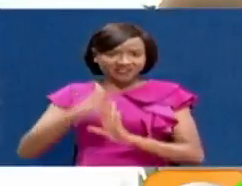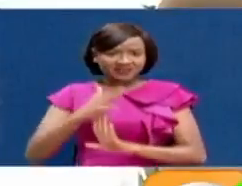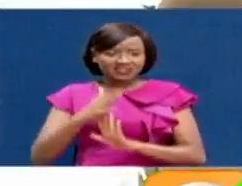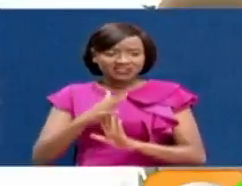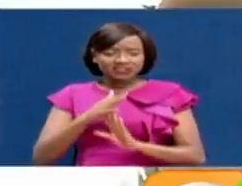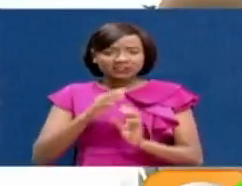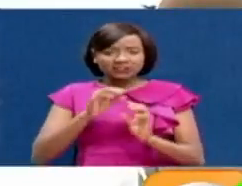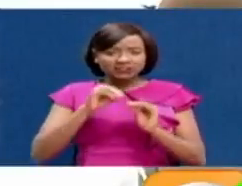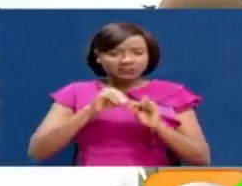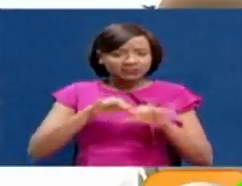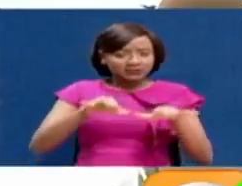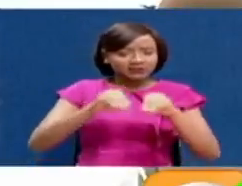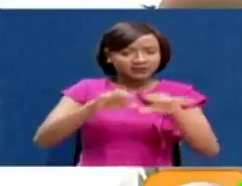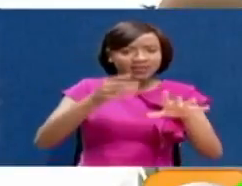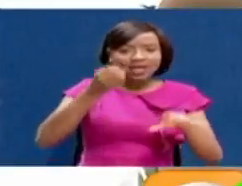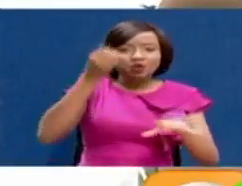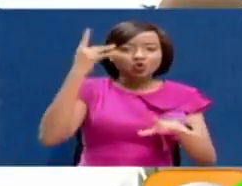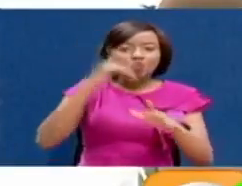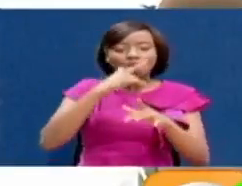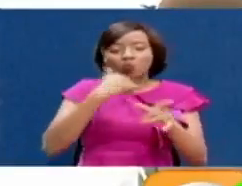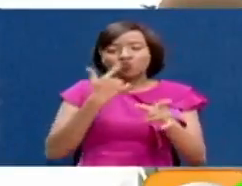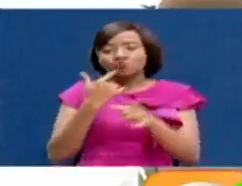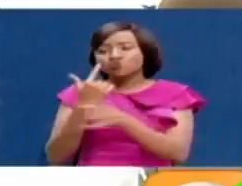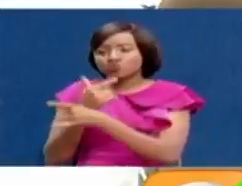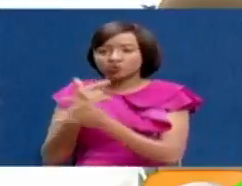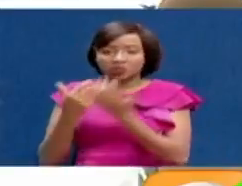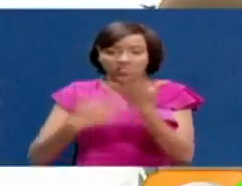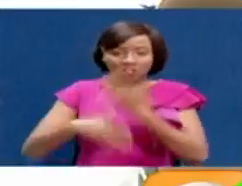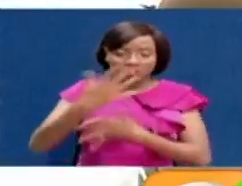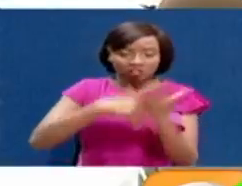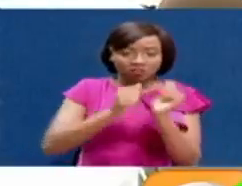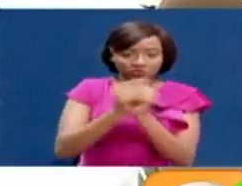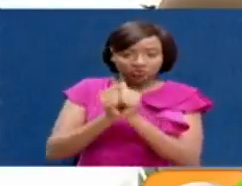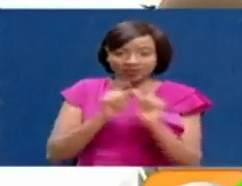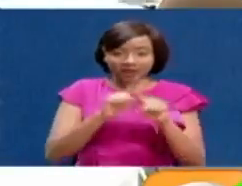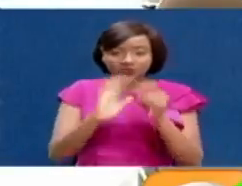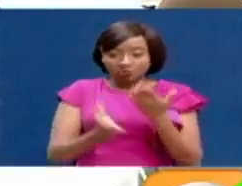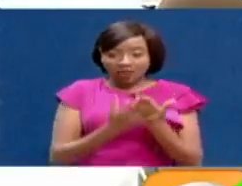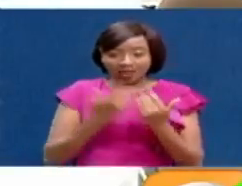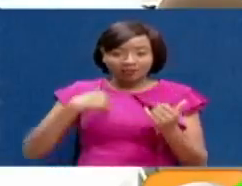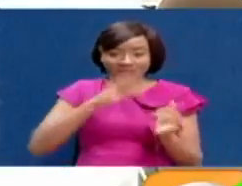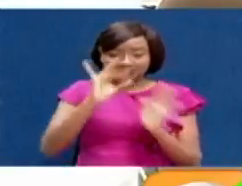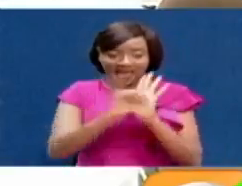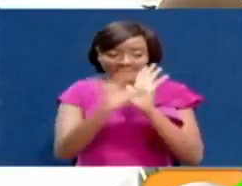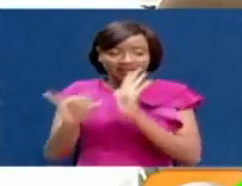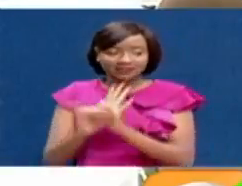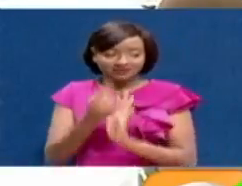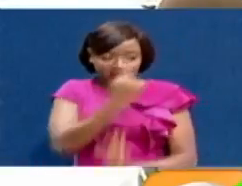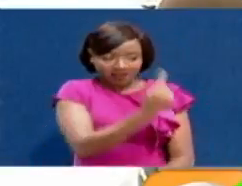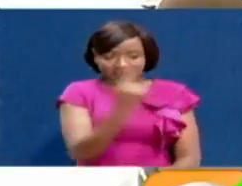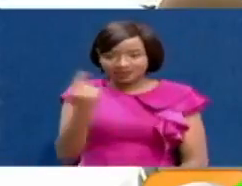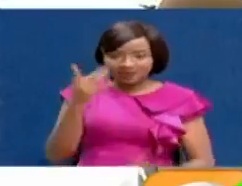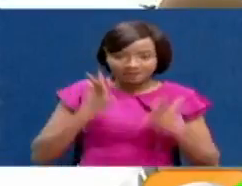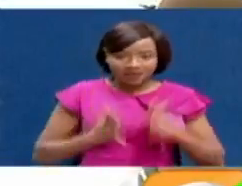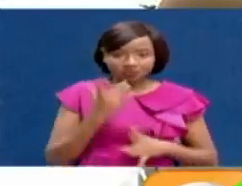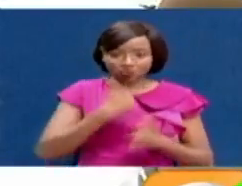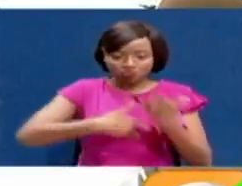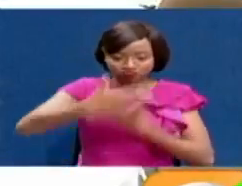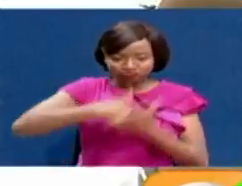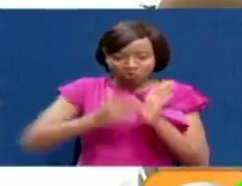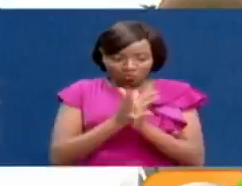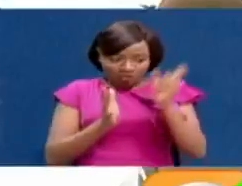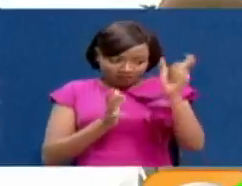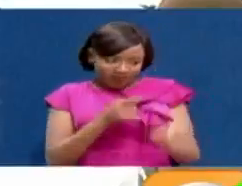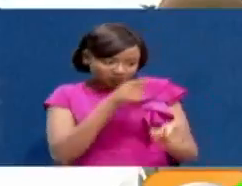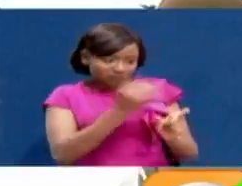Kenya. The app tracks everyone who has been tested for the virus and helps in identifying every person who comes into contact with them. It